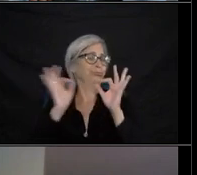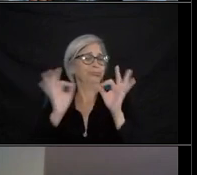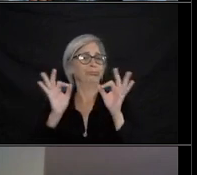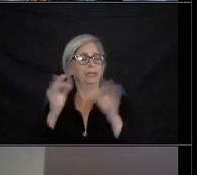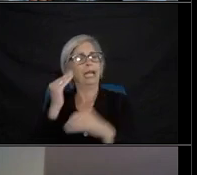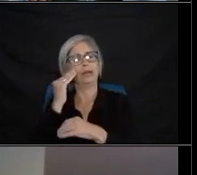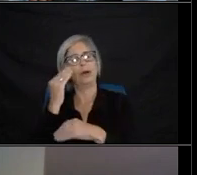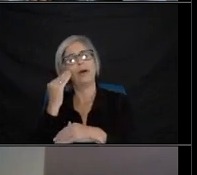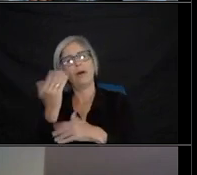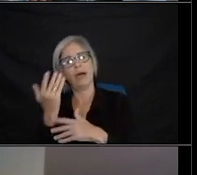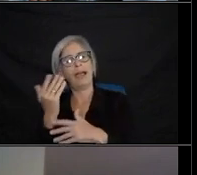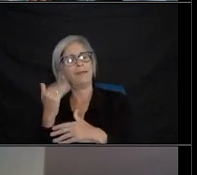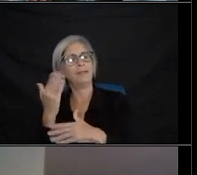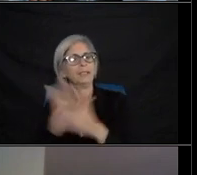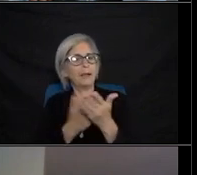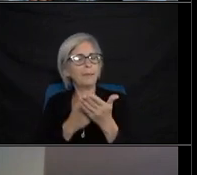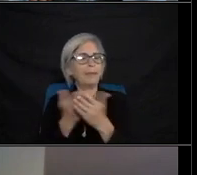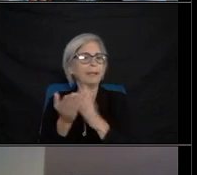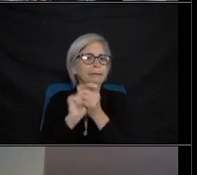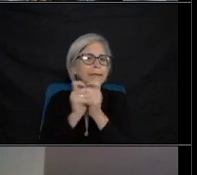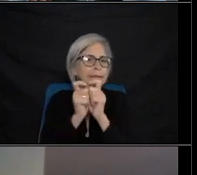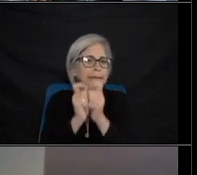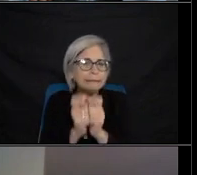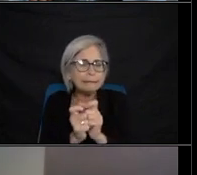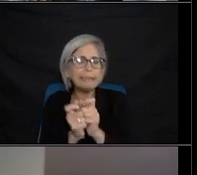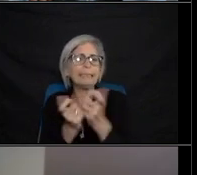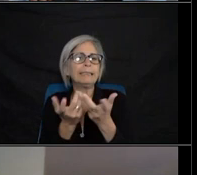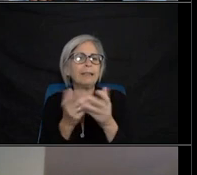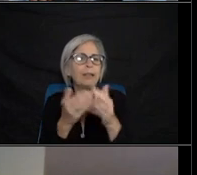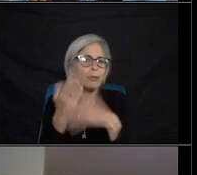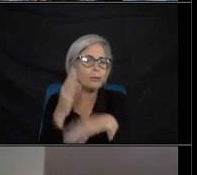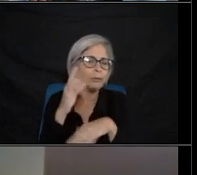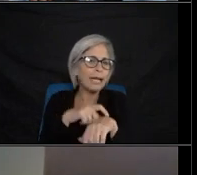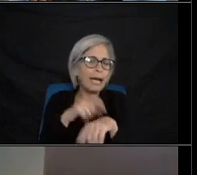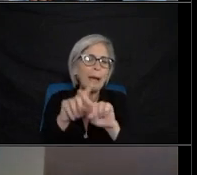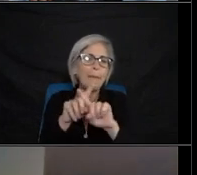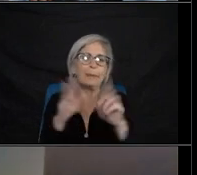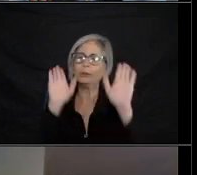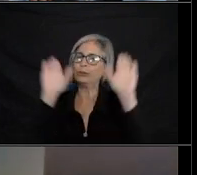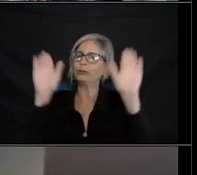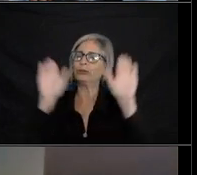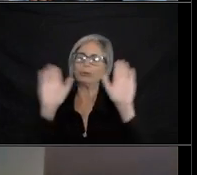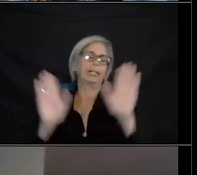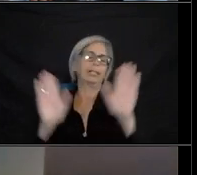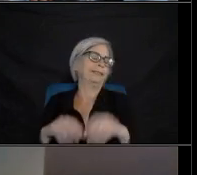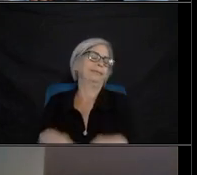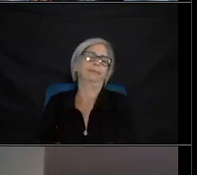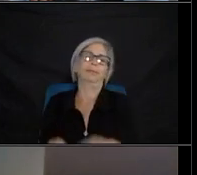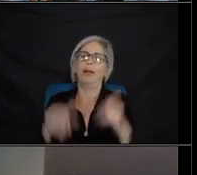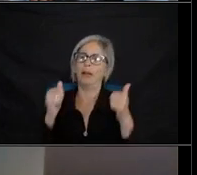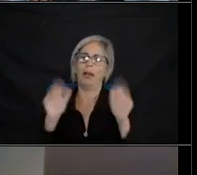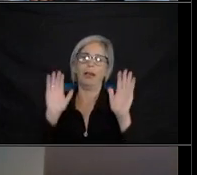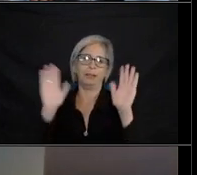have some stuff that we have to kind of fix over time, but this is great. This is fantastic.